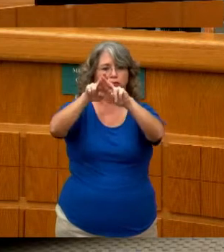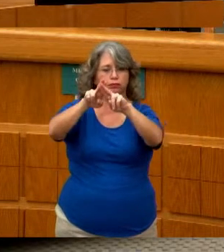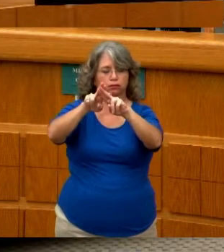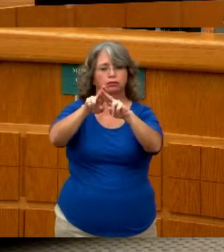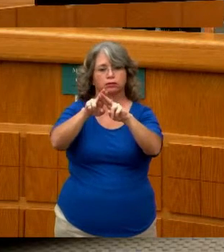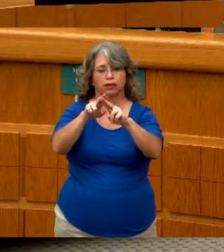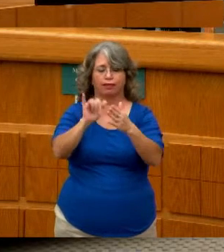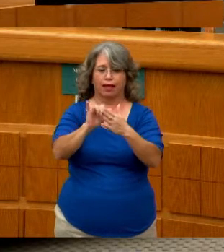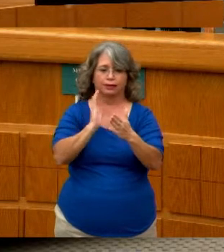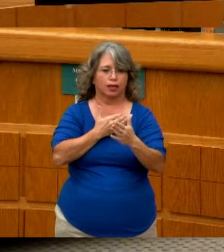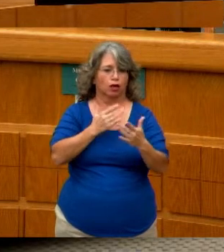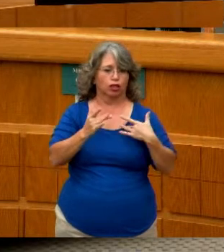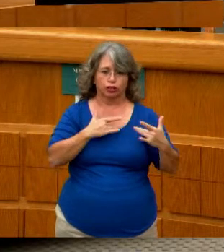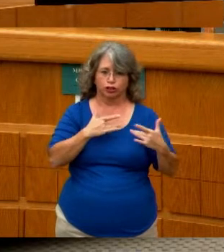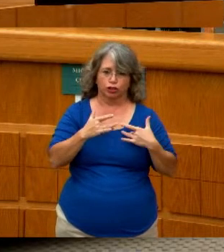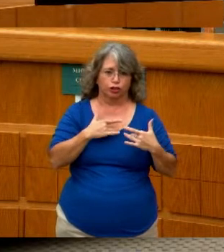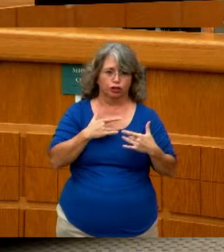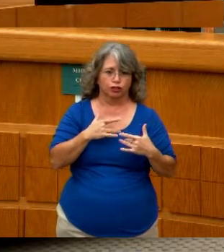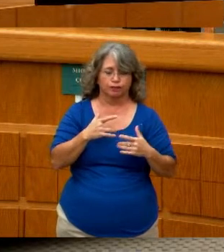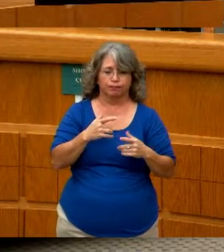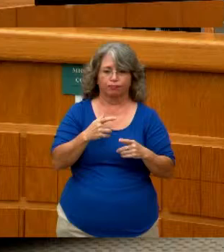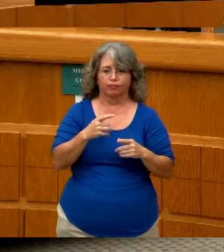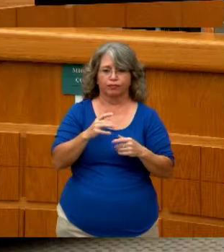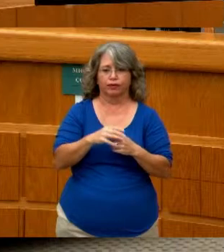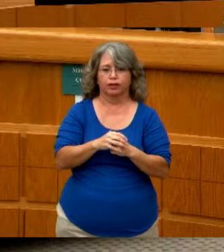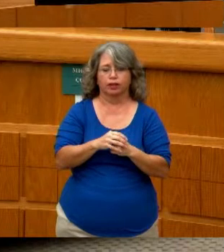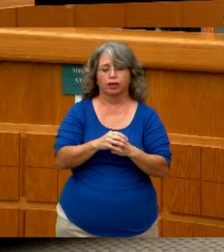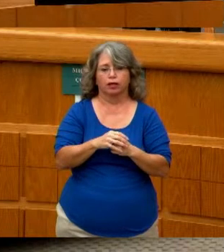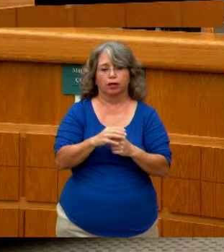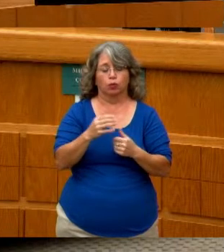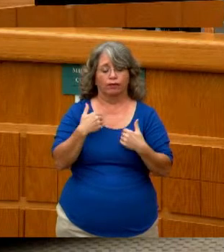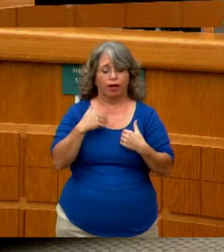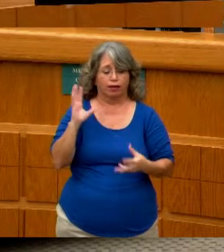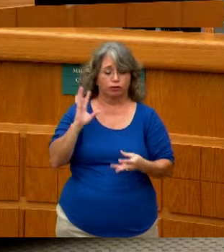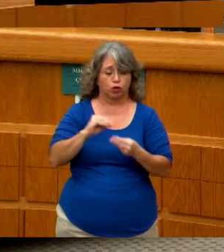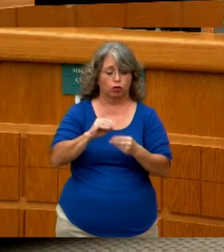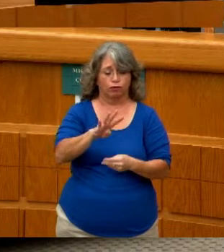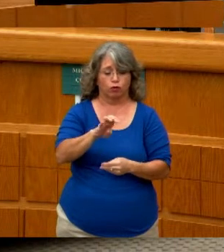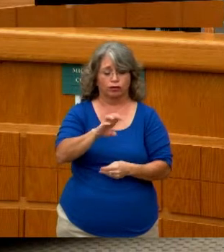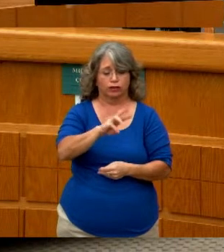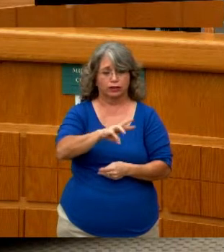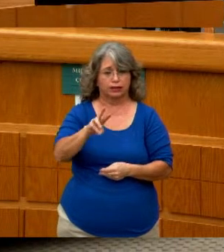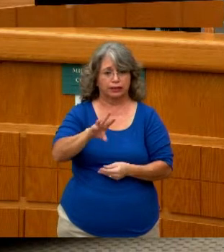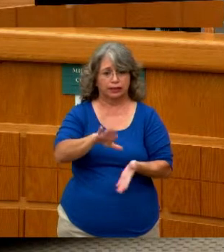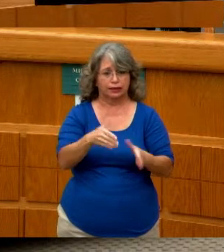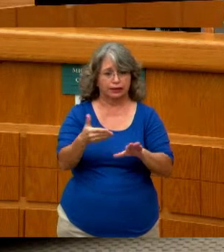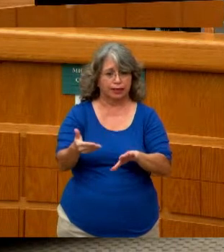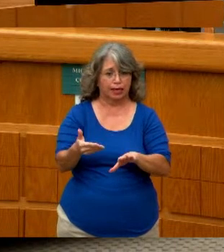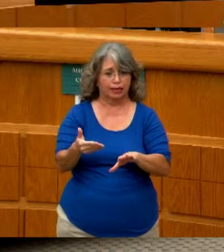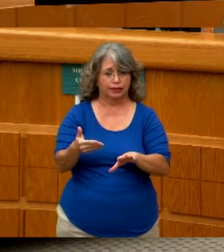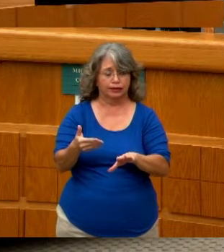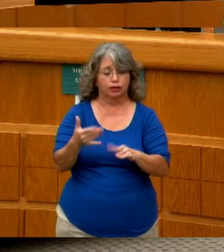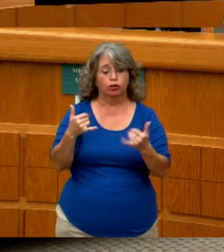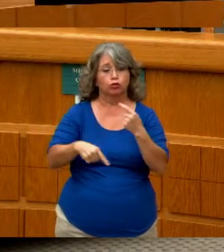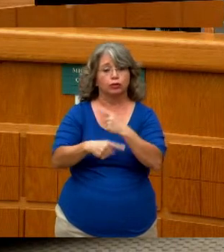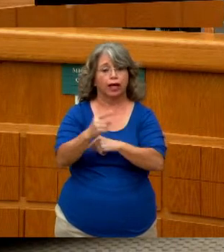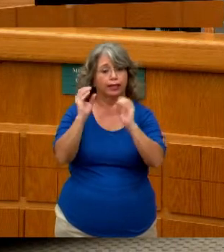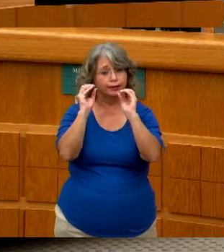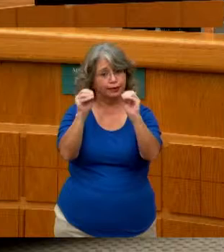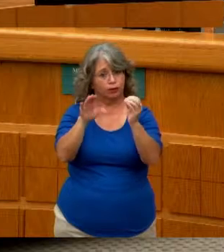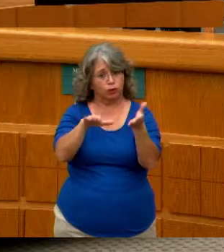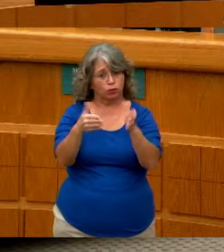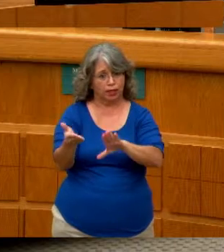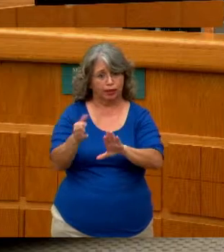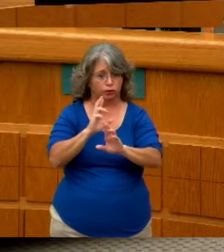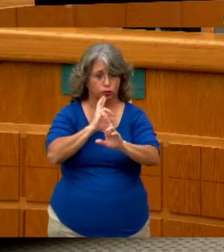increases exponentially. So again, there is our concern there. And of all of the cases, we've had 466 deaths with no